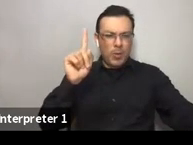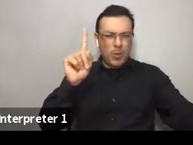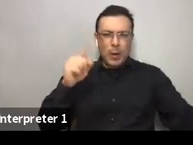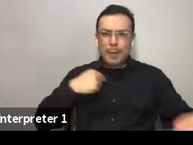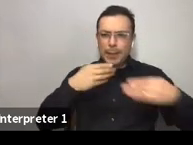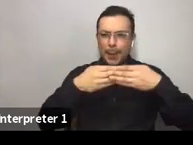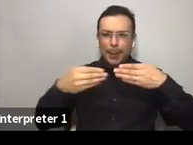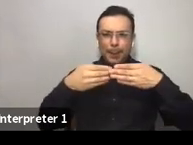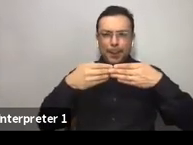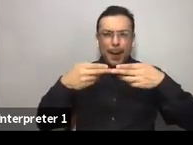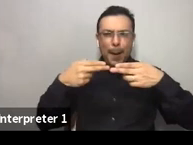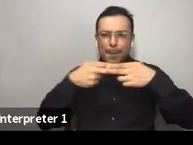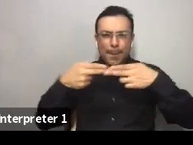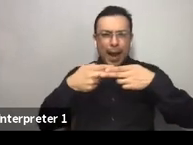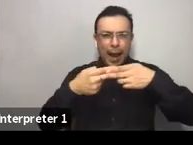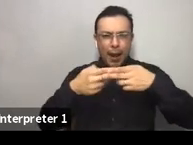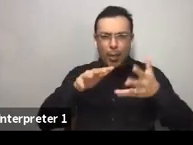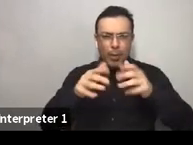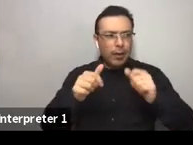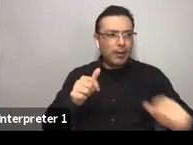messy here, 1 second. Okay.